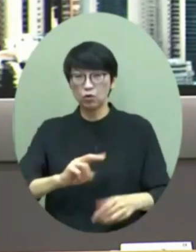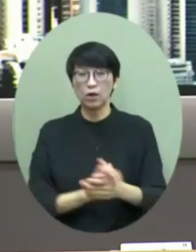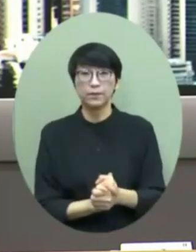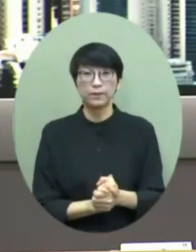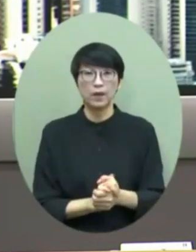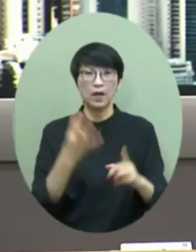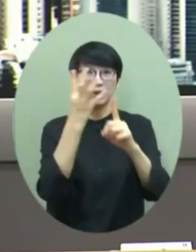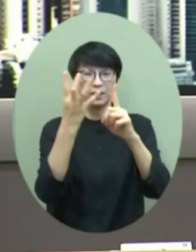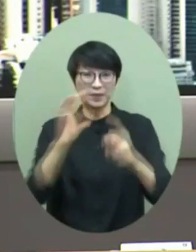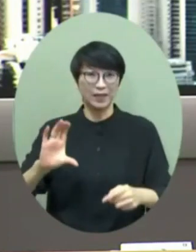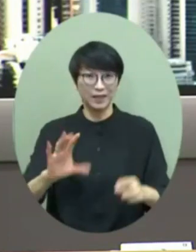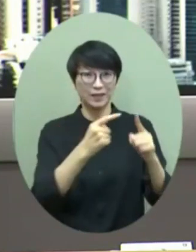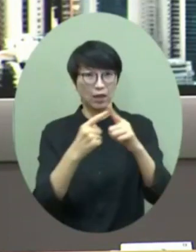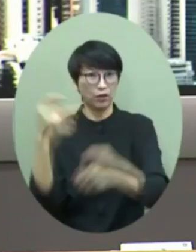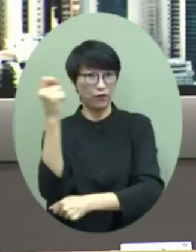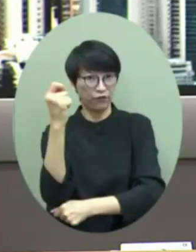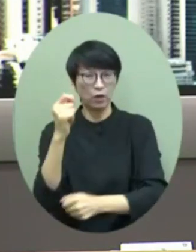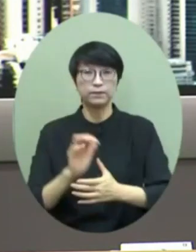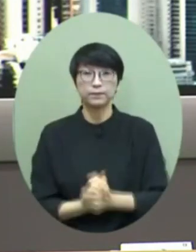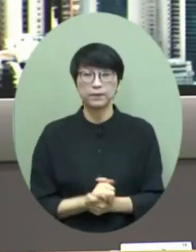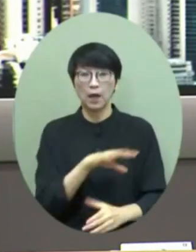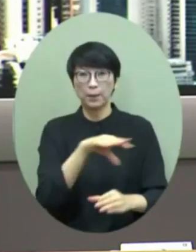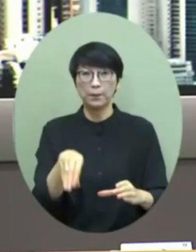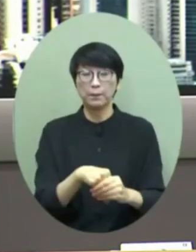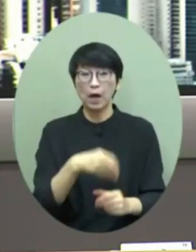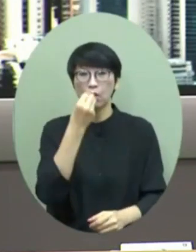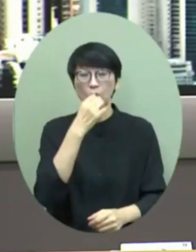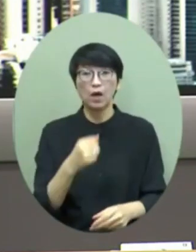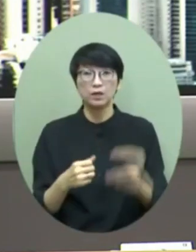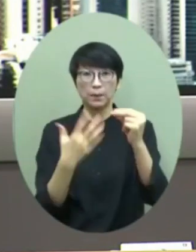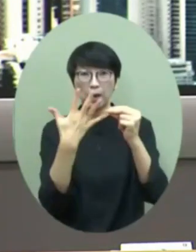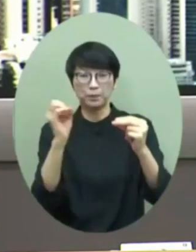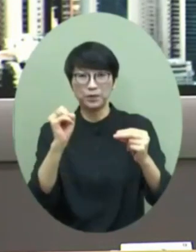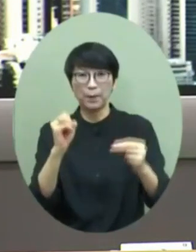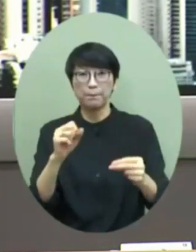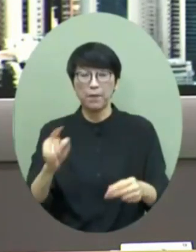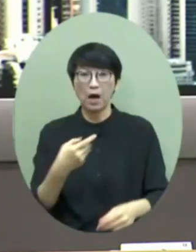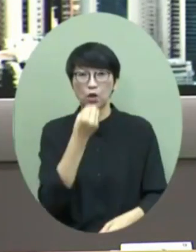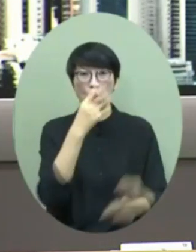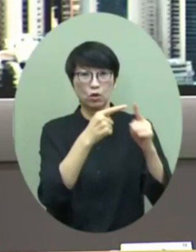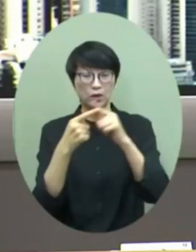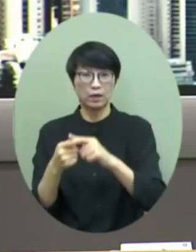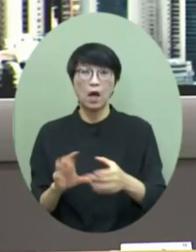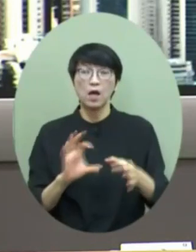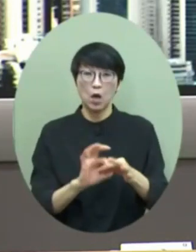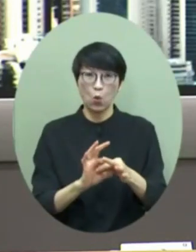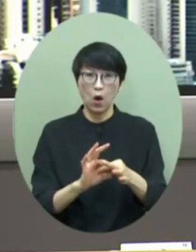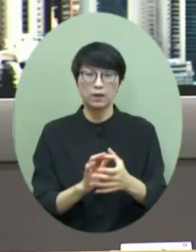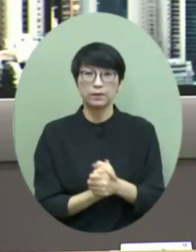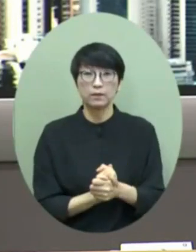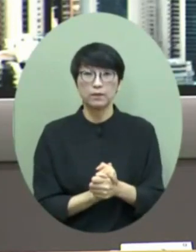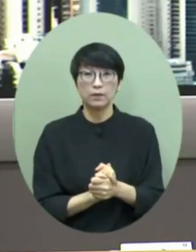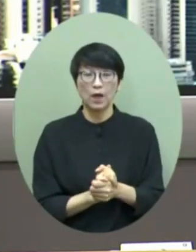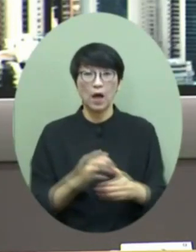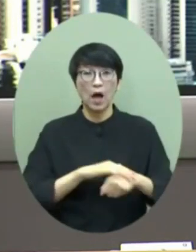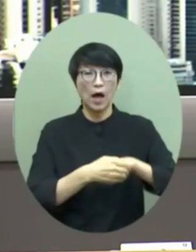are talking about a national law. It's about the interests of 1.4 billion people, and that includes, of course, the 7.5 million